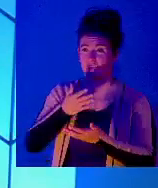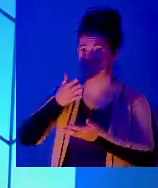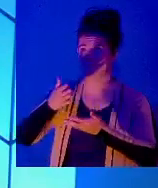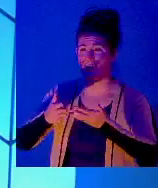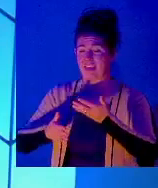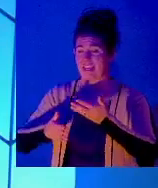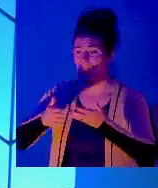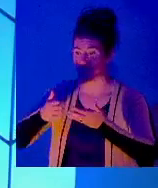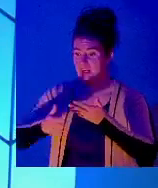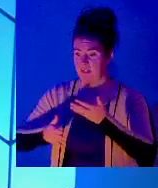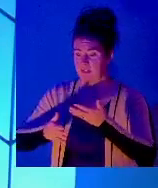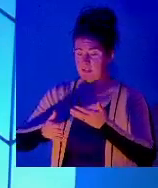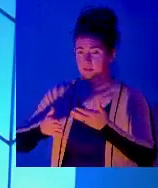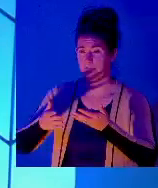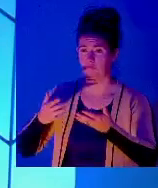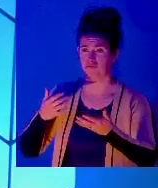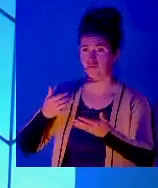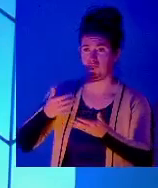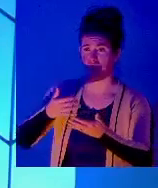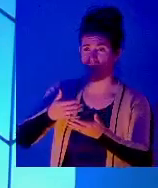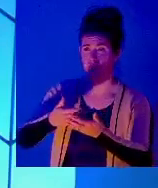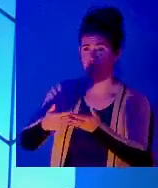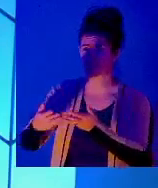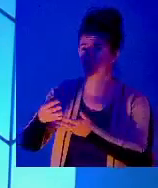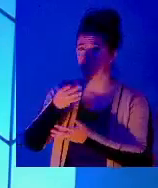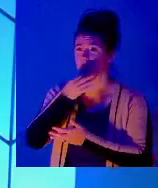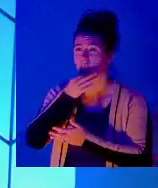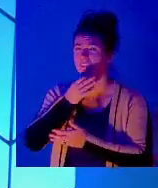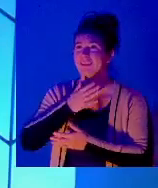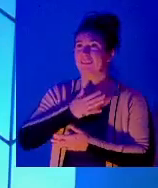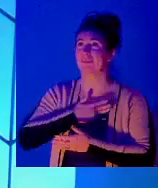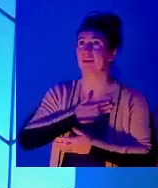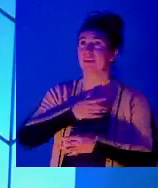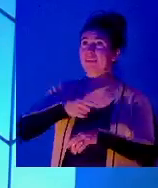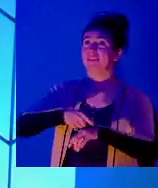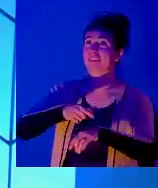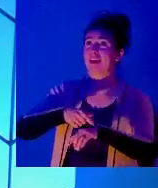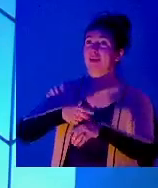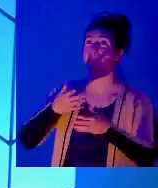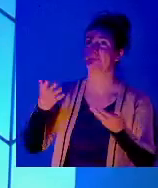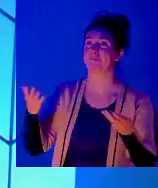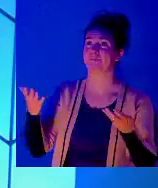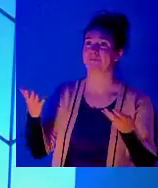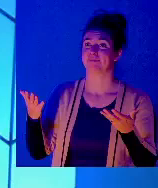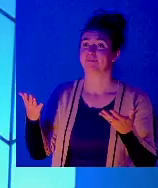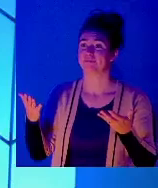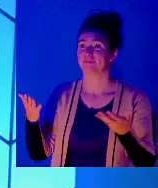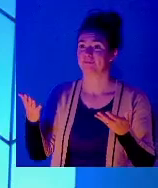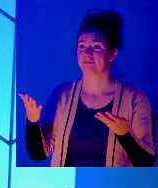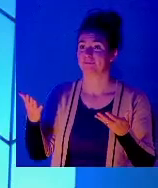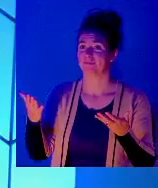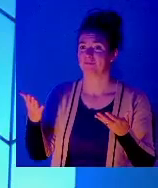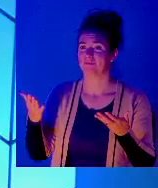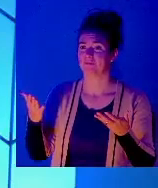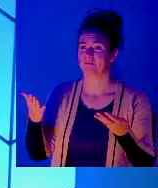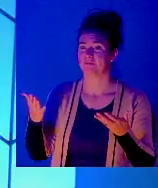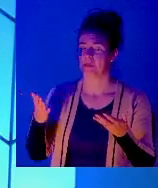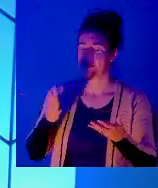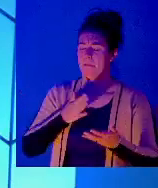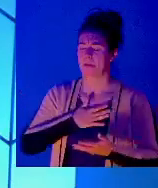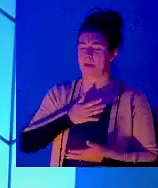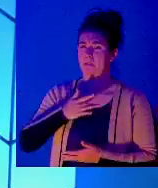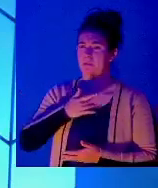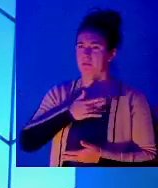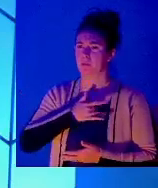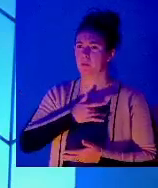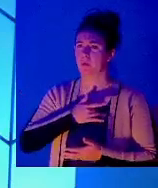draws near, and my time has come. Still my soul will